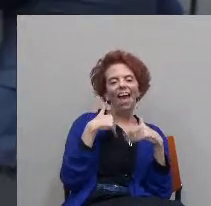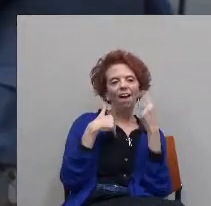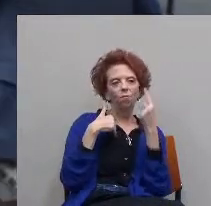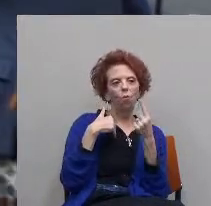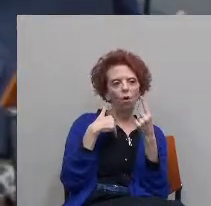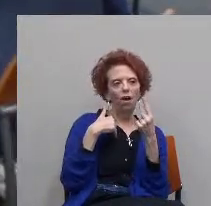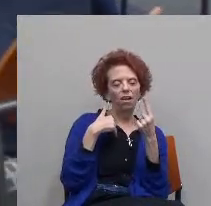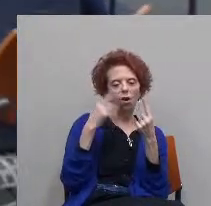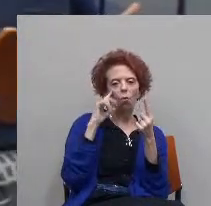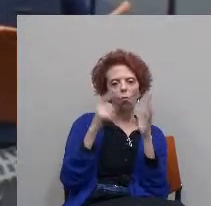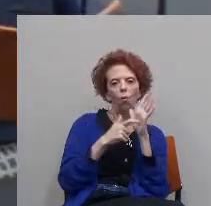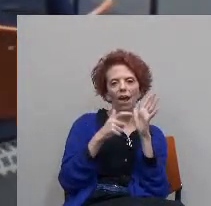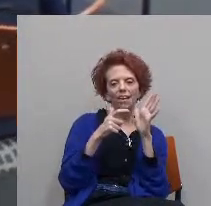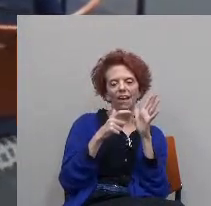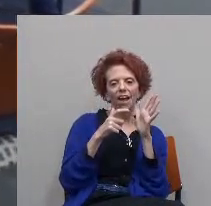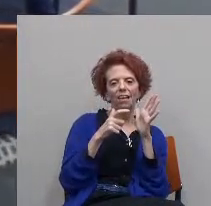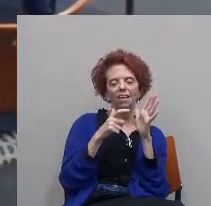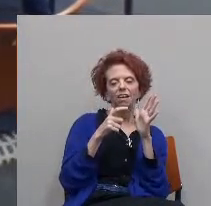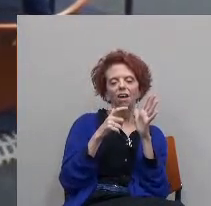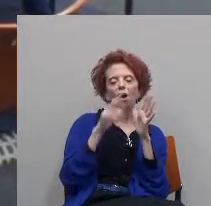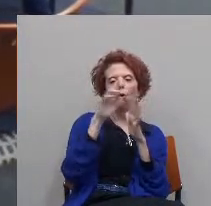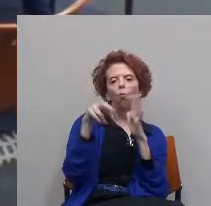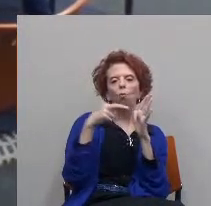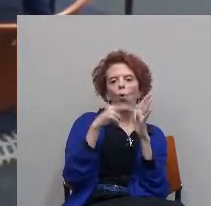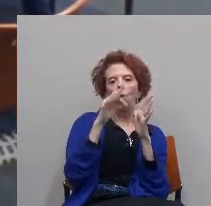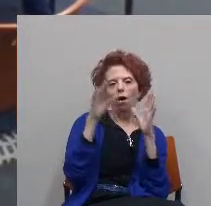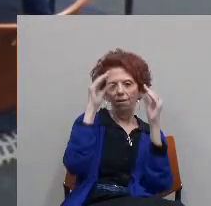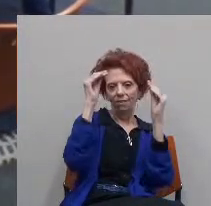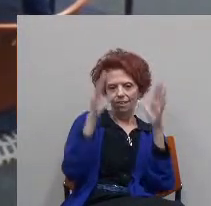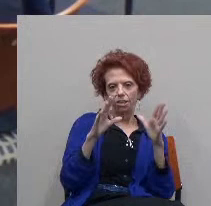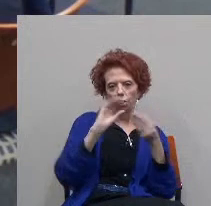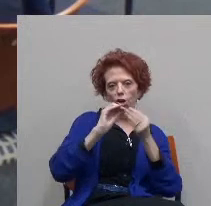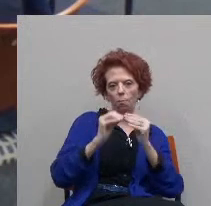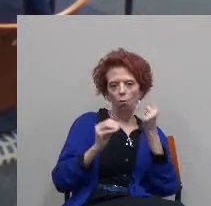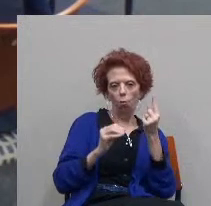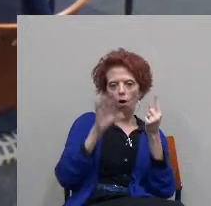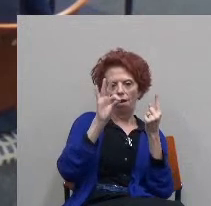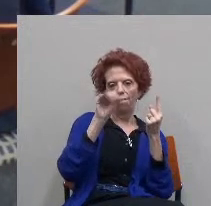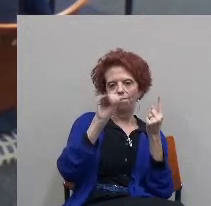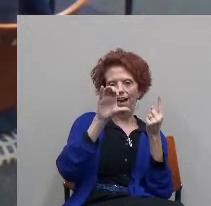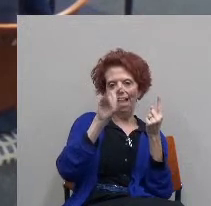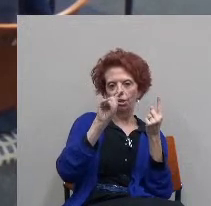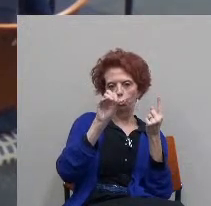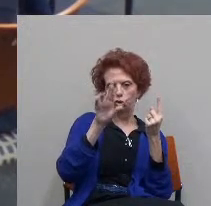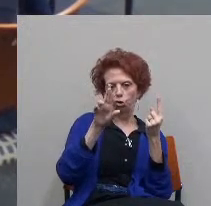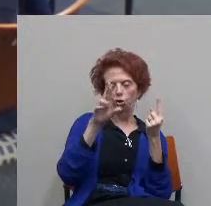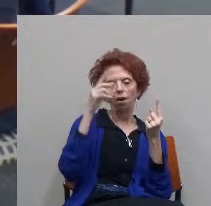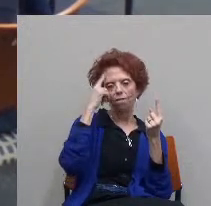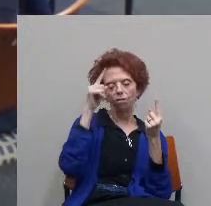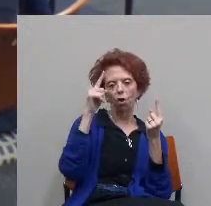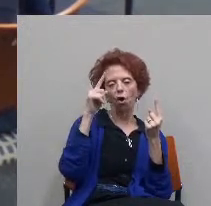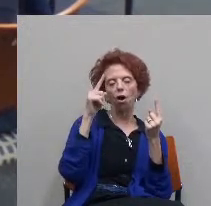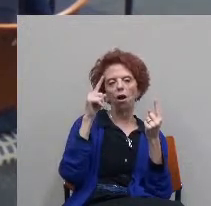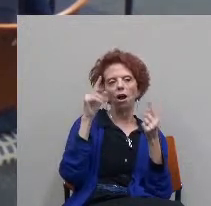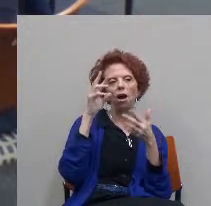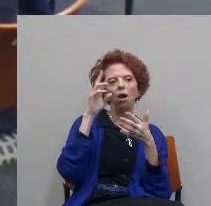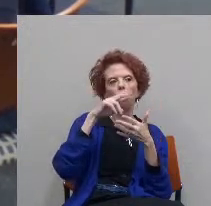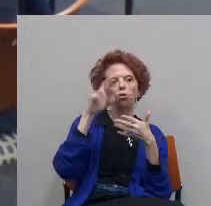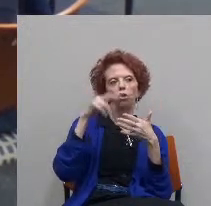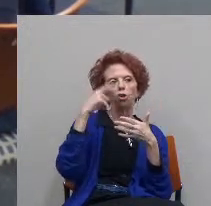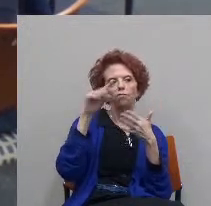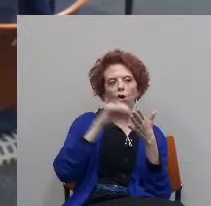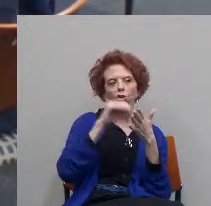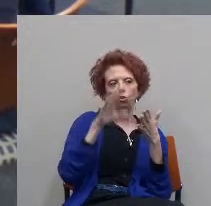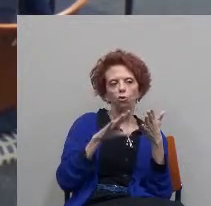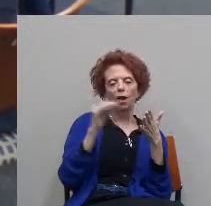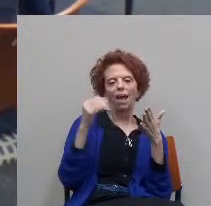one recognizing the critical role of teachers as the #1 in-school factor influencing outcomes for students, and supporting educators